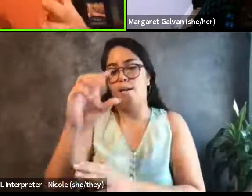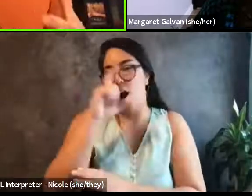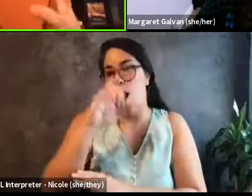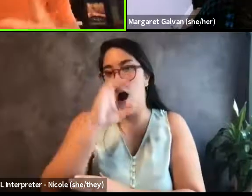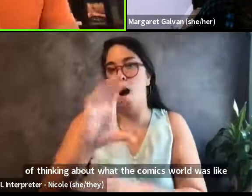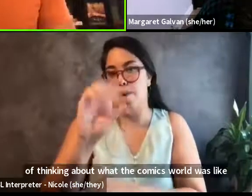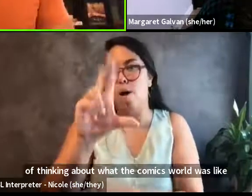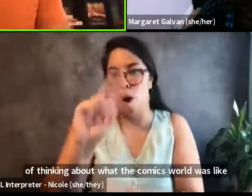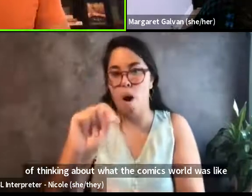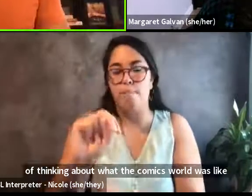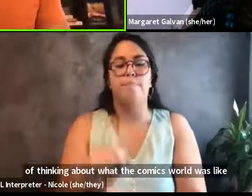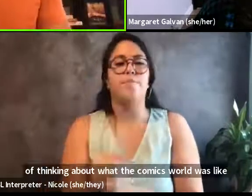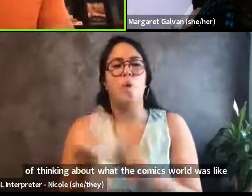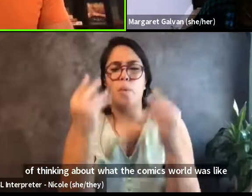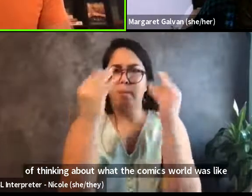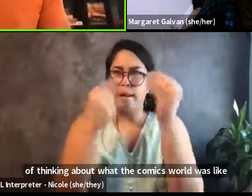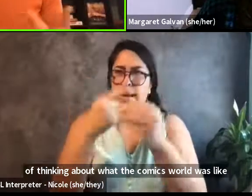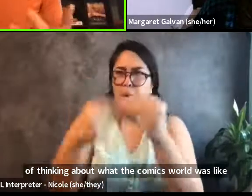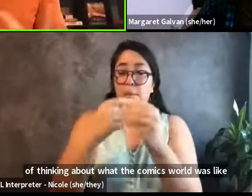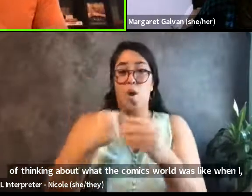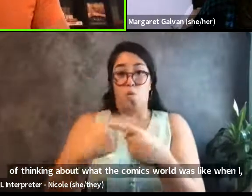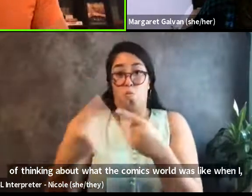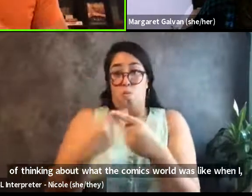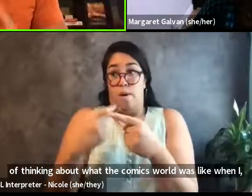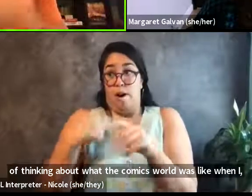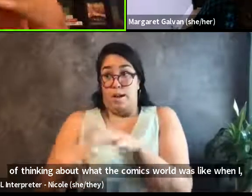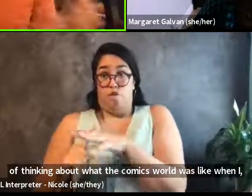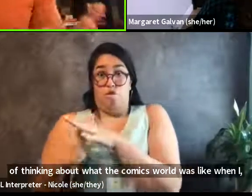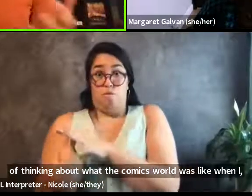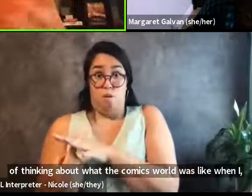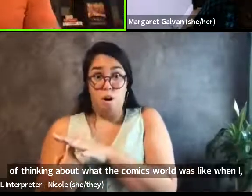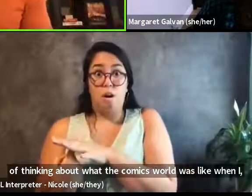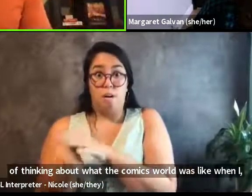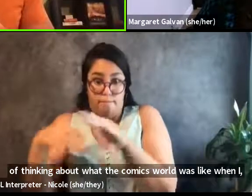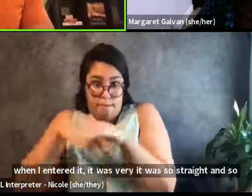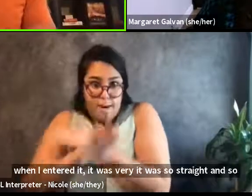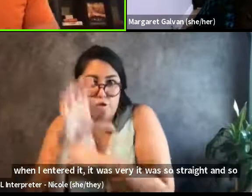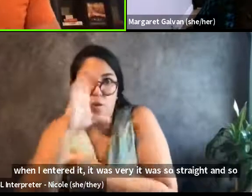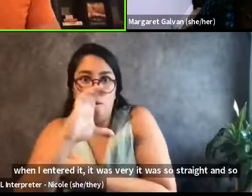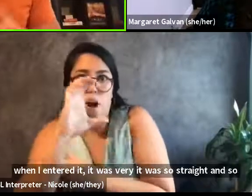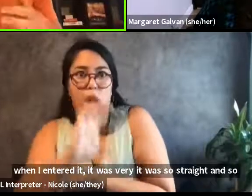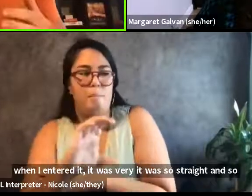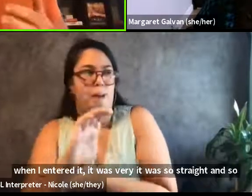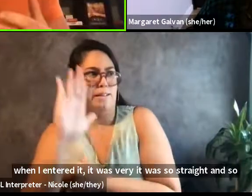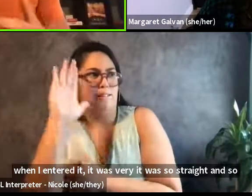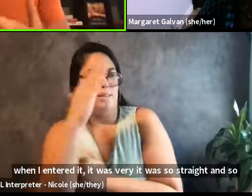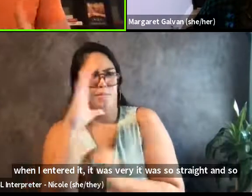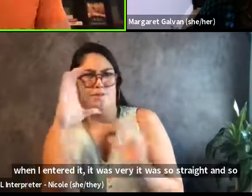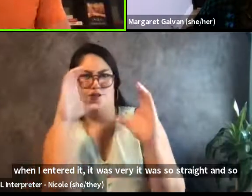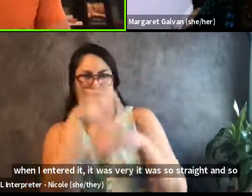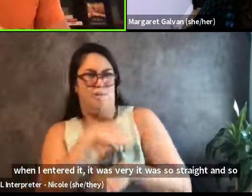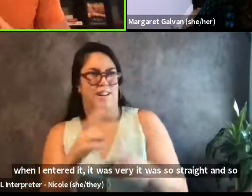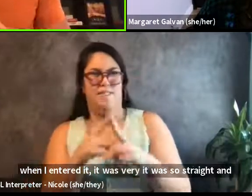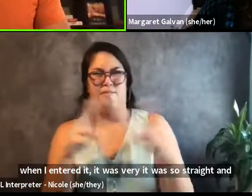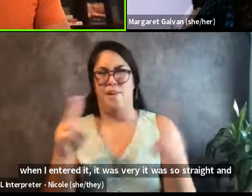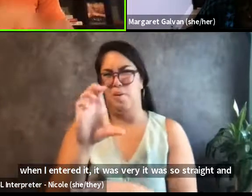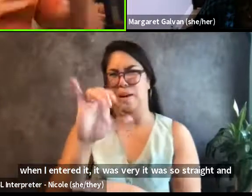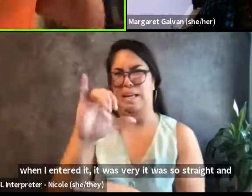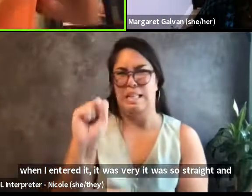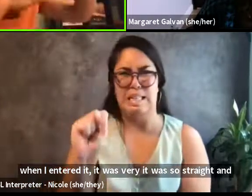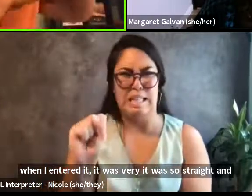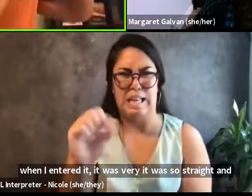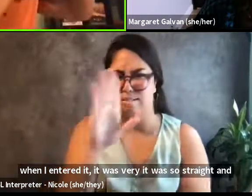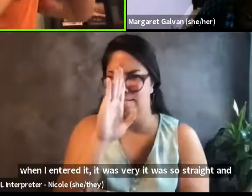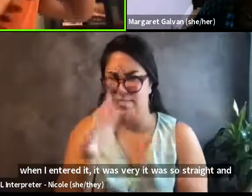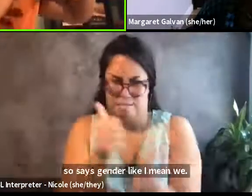world was like when I, when I entered it, it was very, it was so straight and so cisgender. Like, I mean, we, uh, it felt sort of,